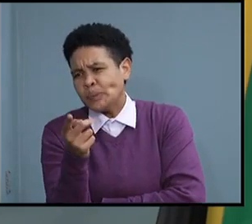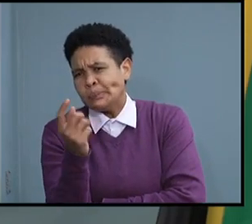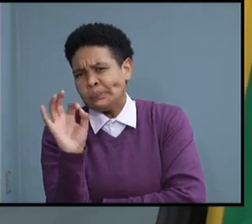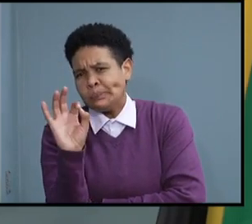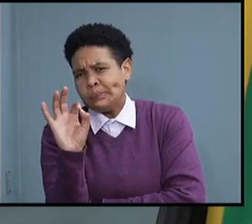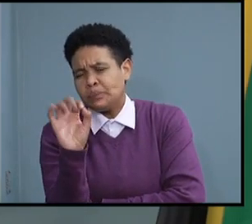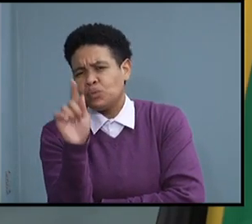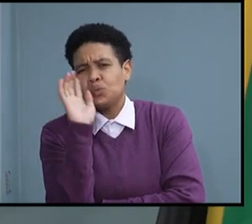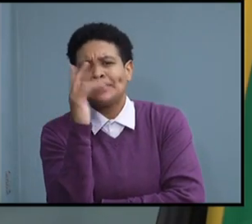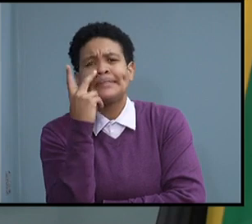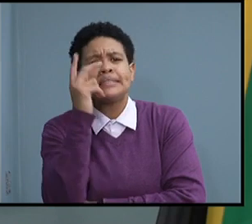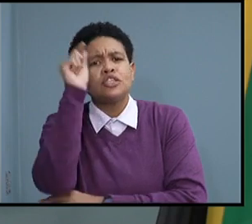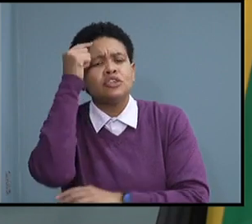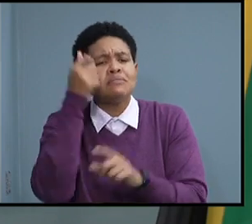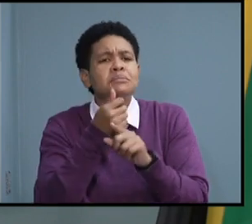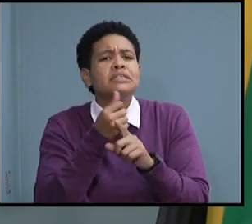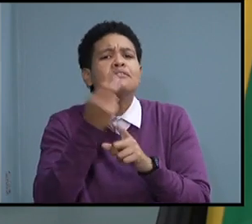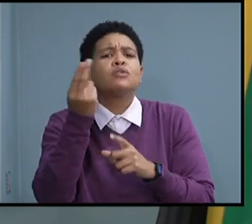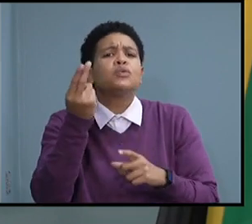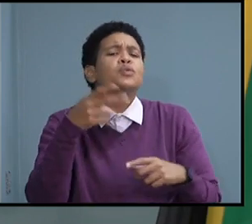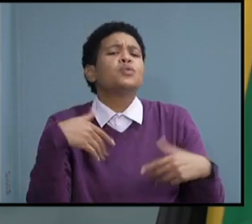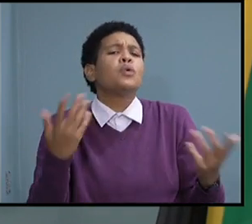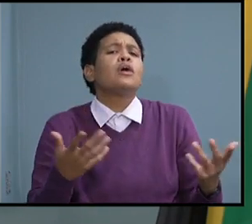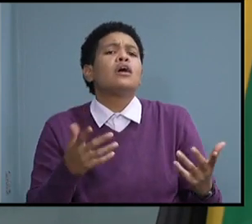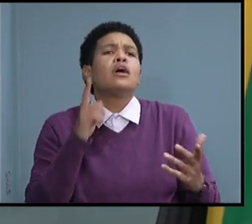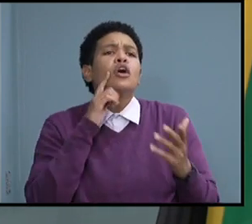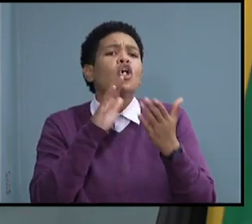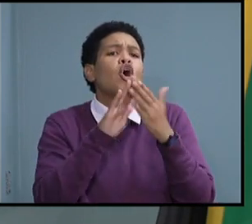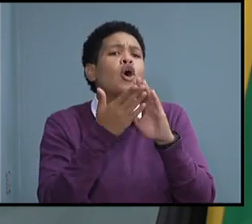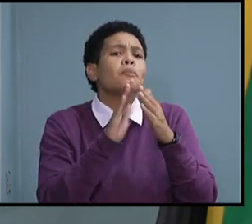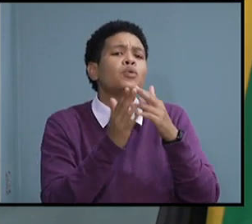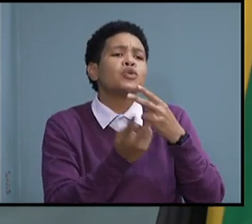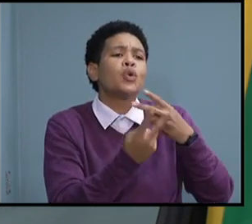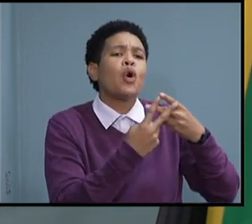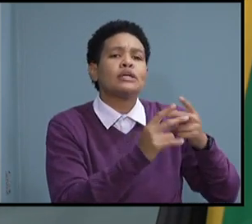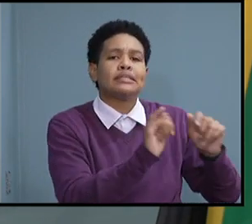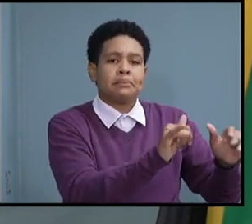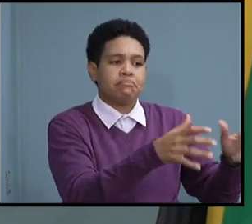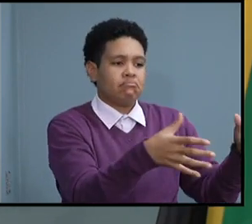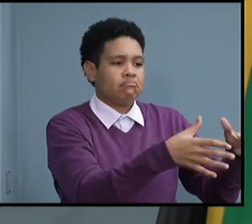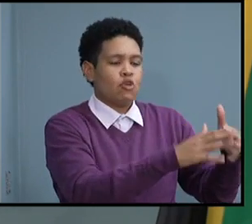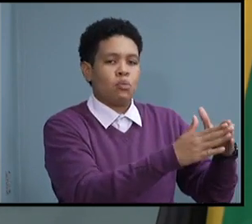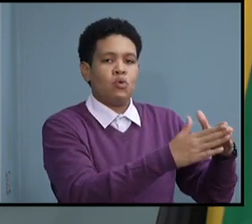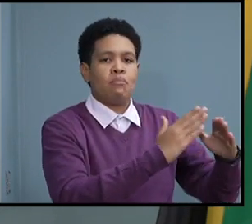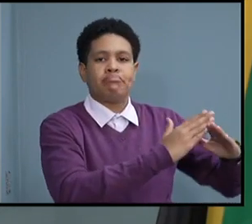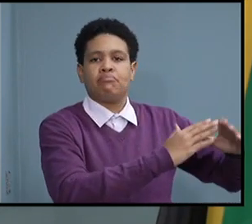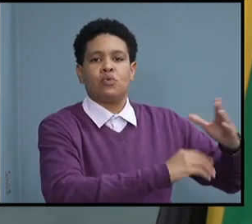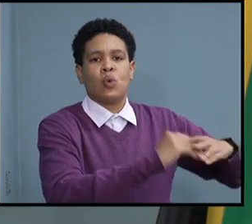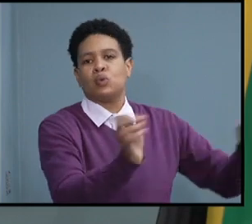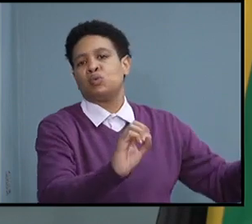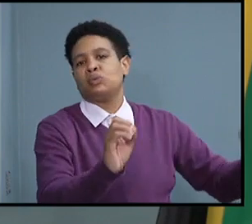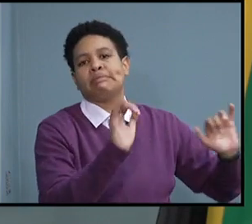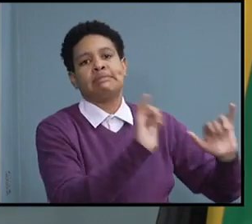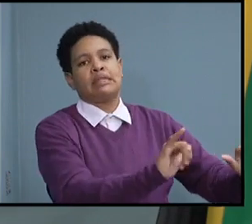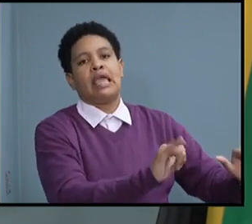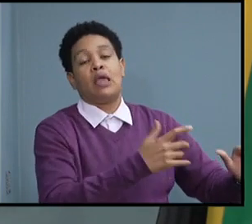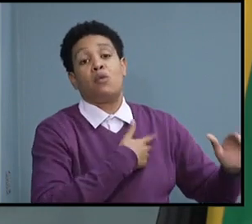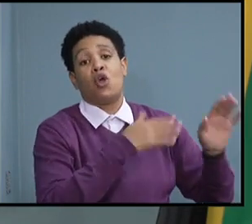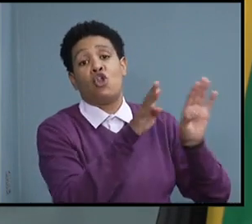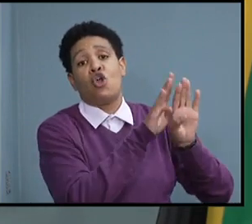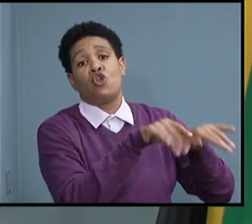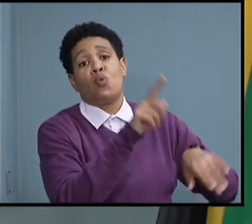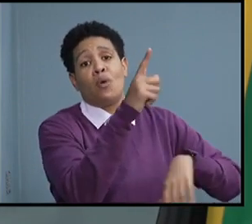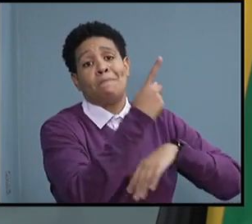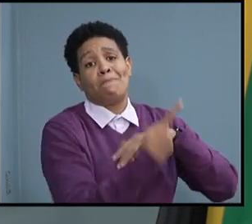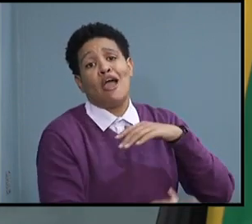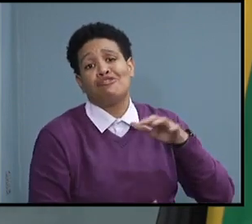seen the government utilize community quarantine. We had lockdown of one